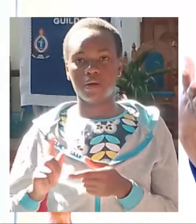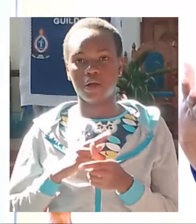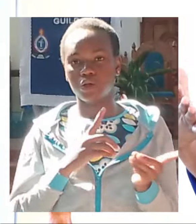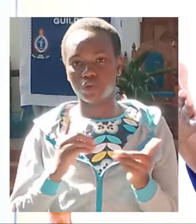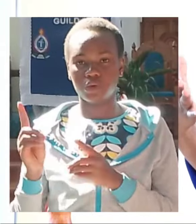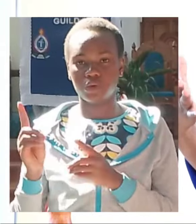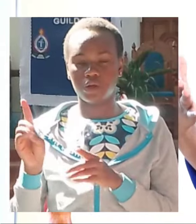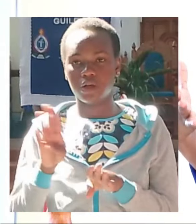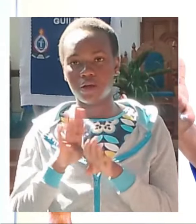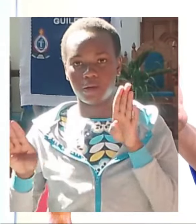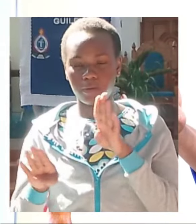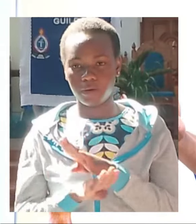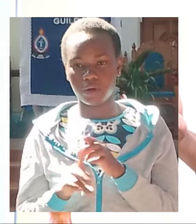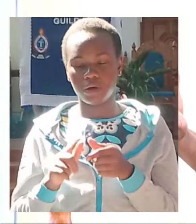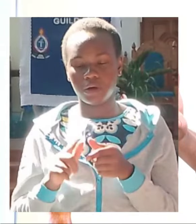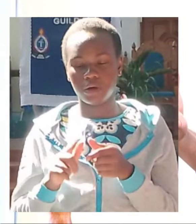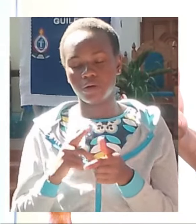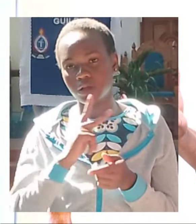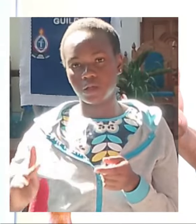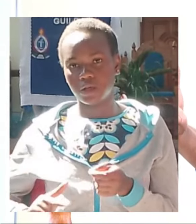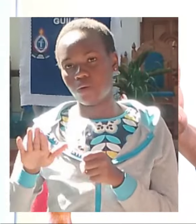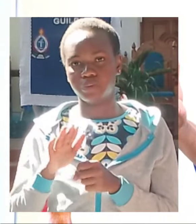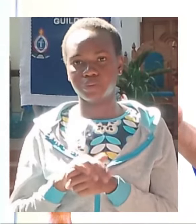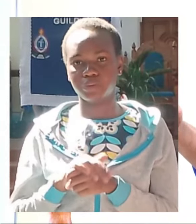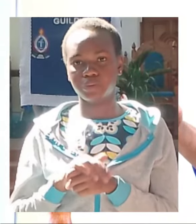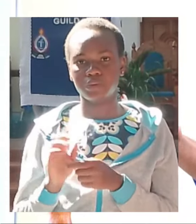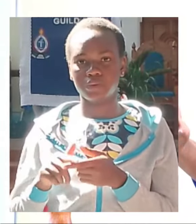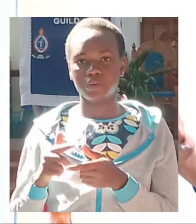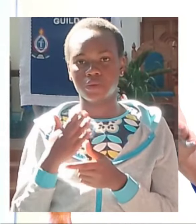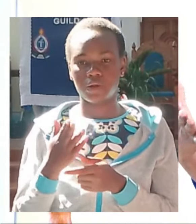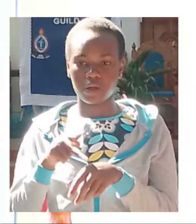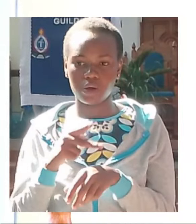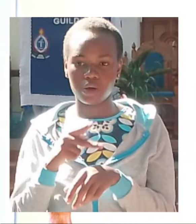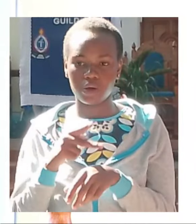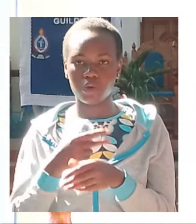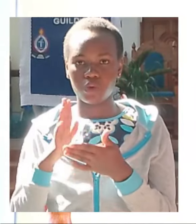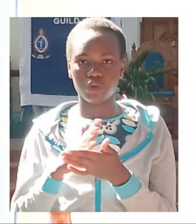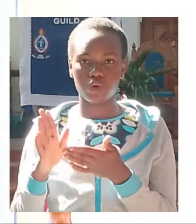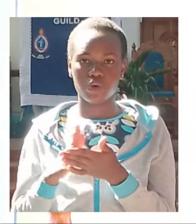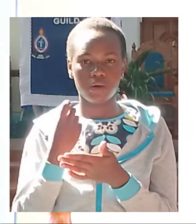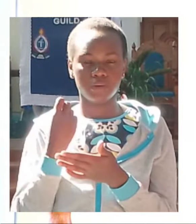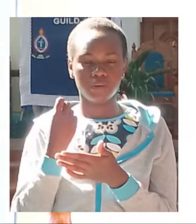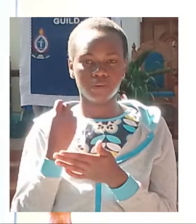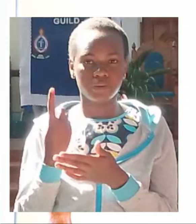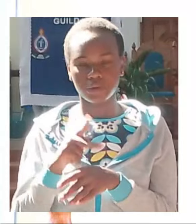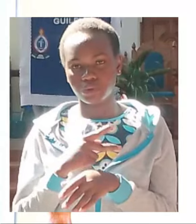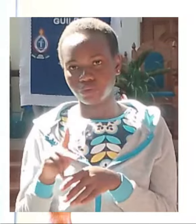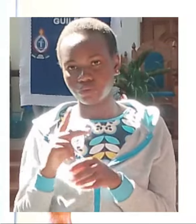doing everything that pertains to the kingdom. There is this Kikuyu song. Kwa wale ambao waelewi Kikuyu